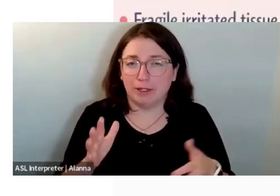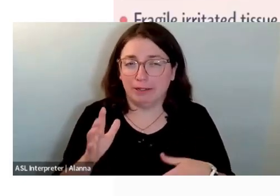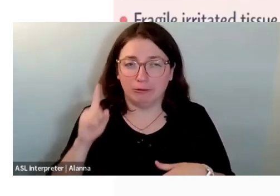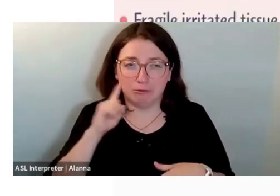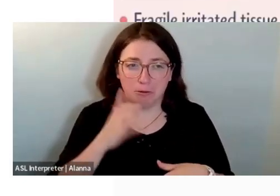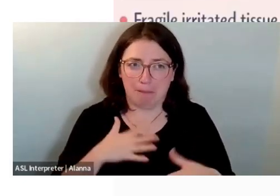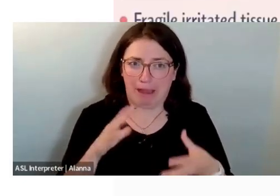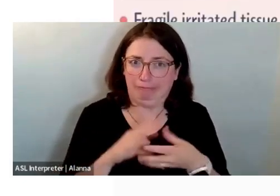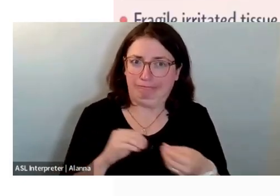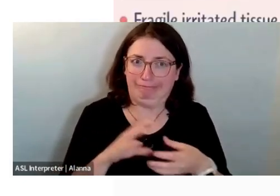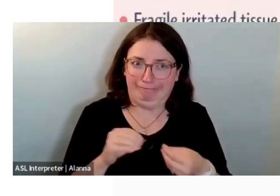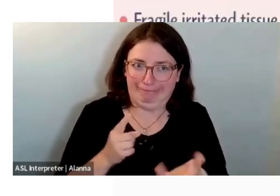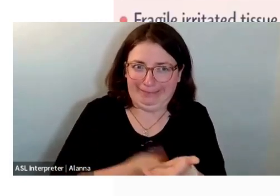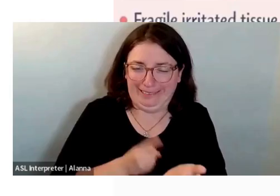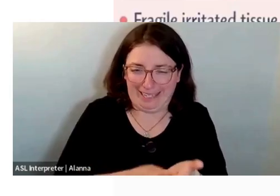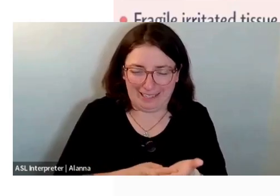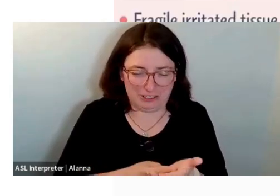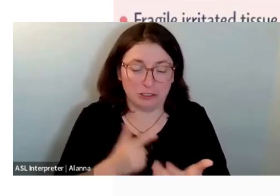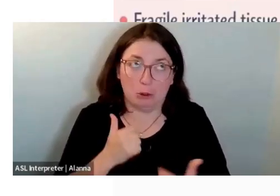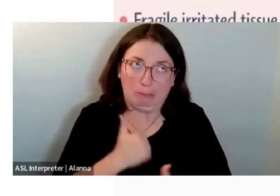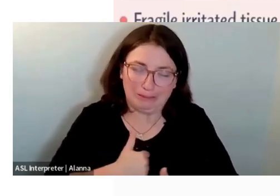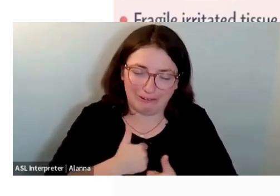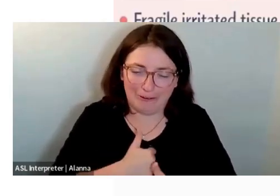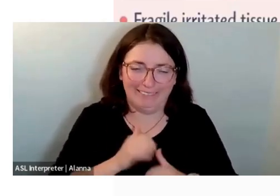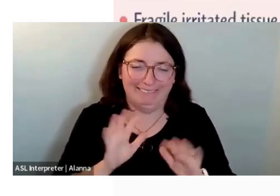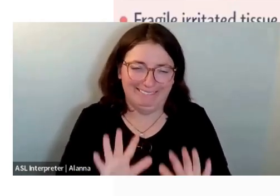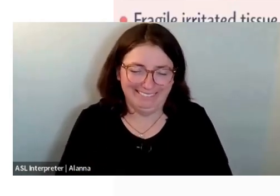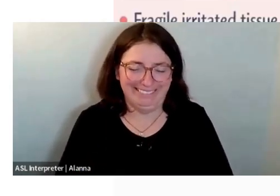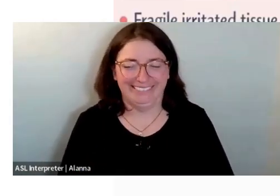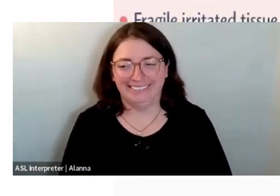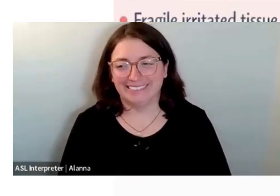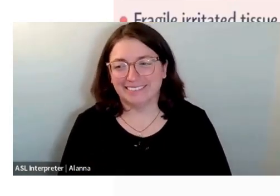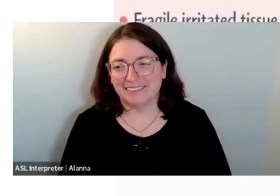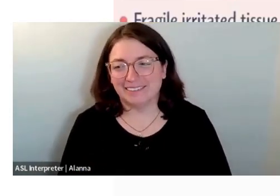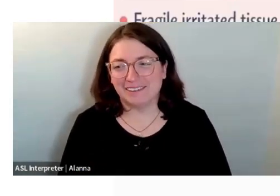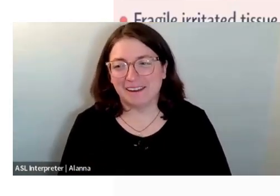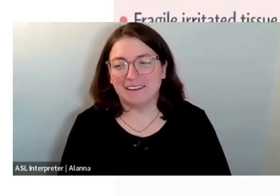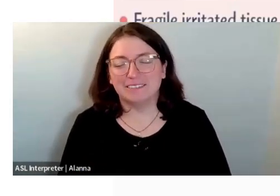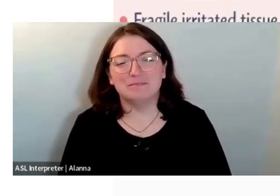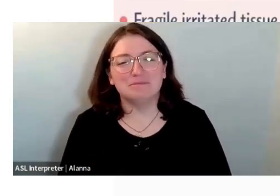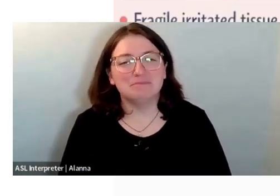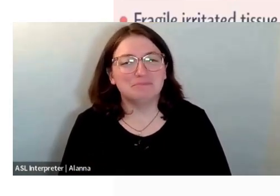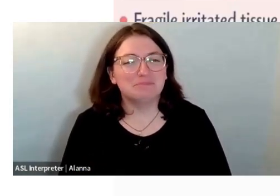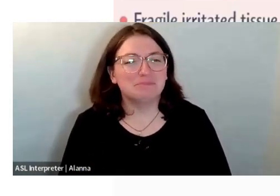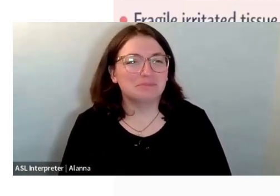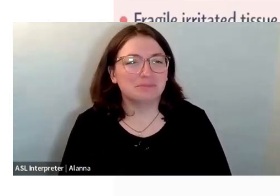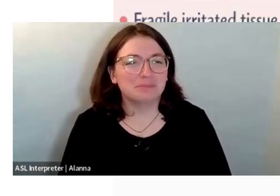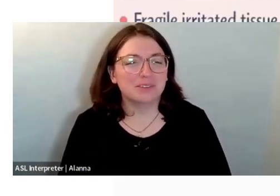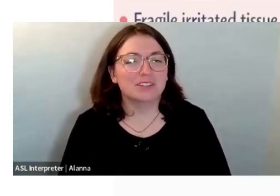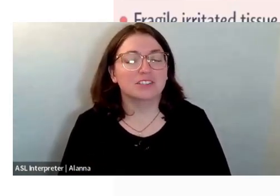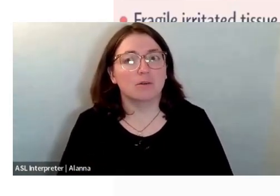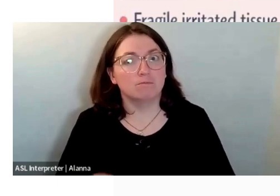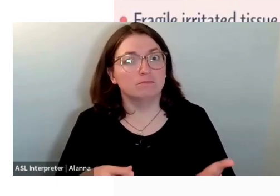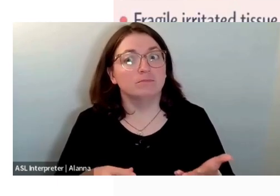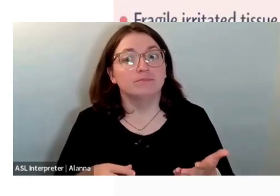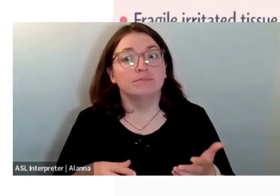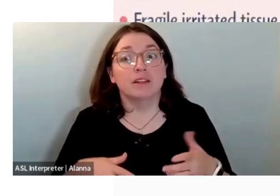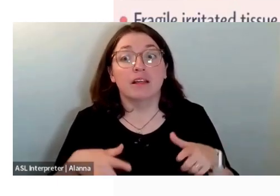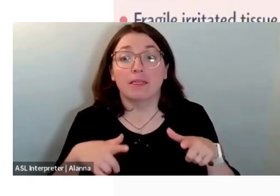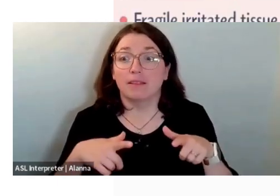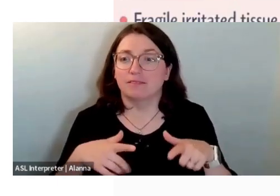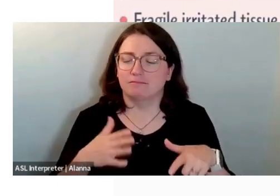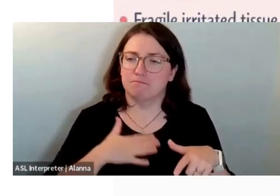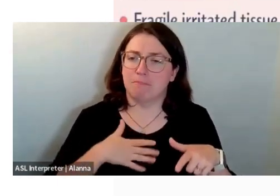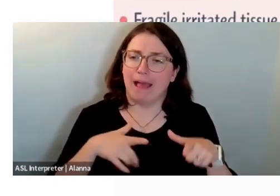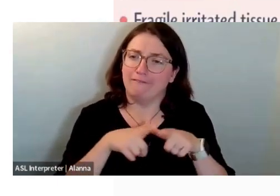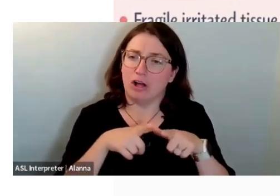please forgive me. So we have a variety of different kinds of skin on the vulva. This is my